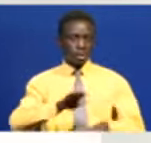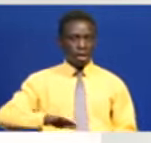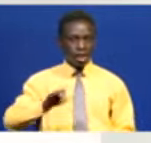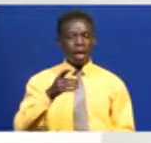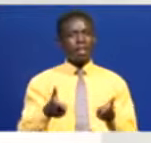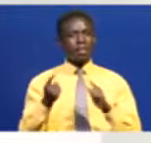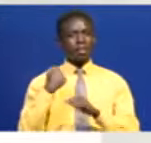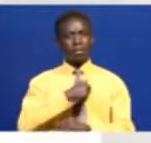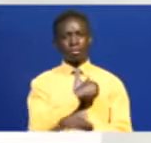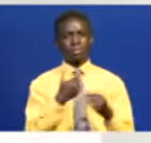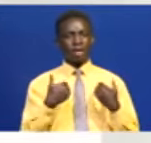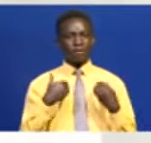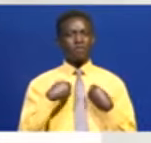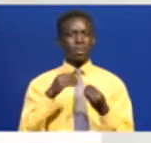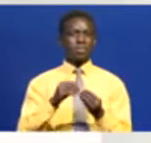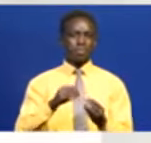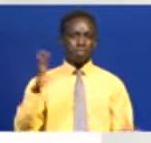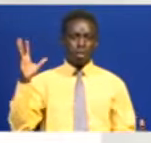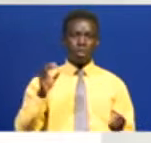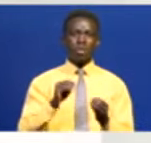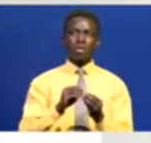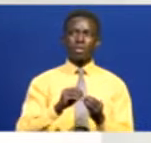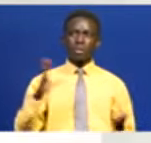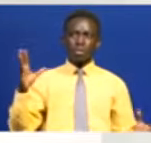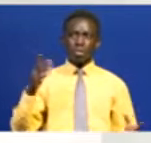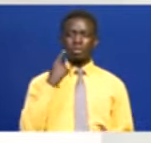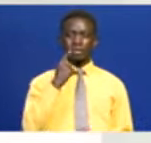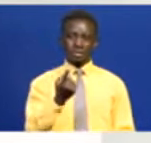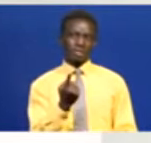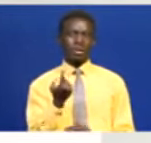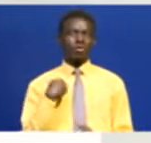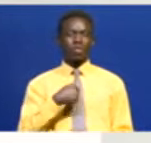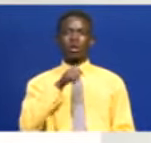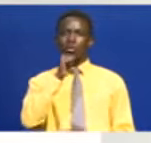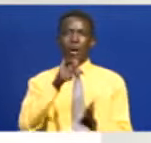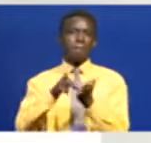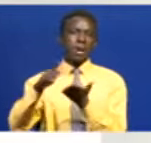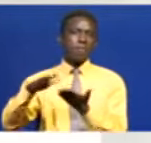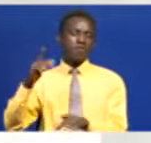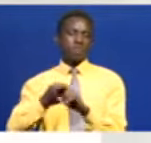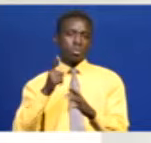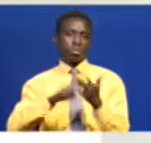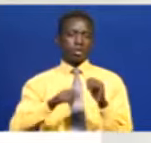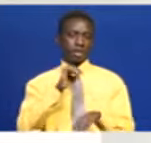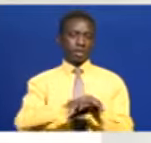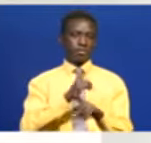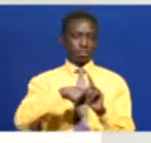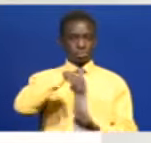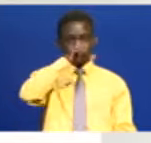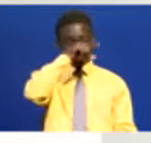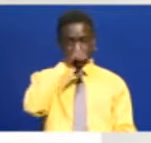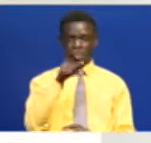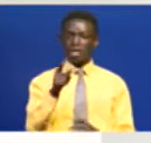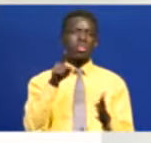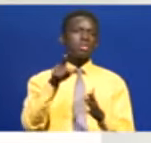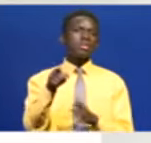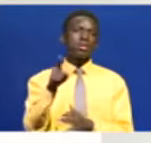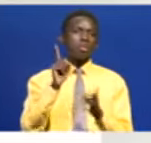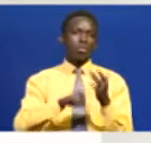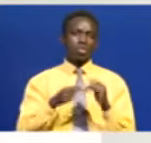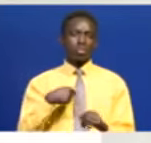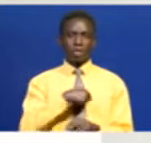surplus. Mm-hmm. Kind of, we shouldn't be buying more from what we are getting from Turkey. Yes. This is what we are looking at